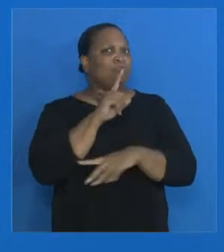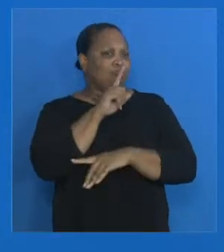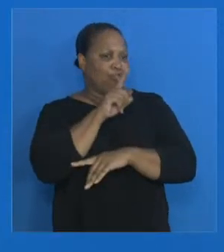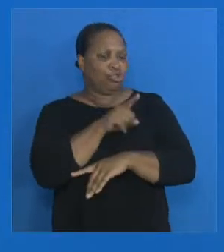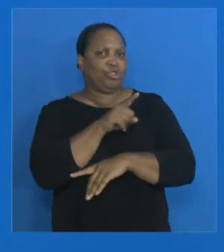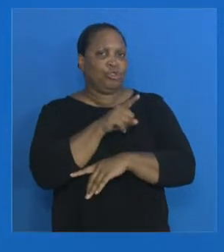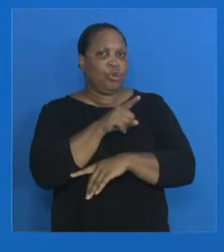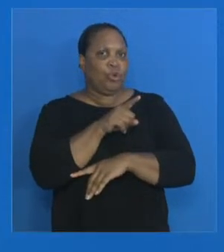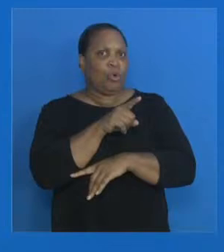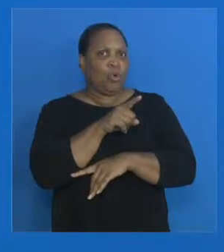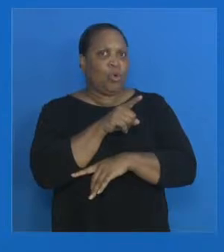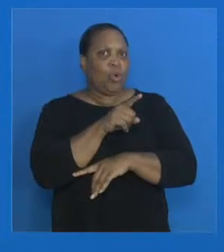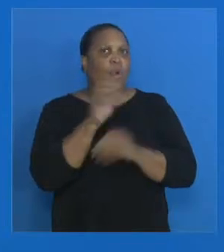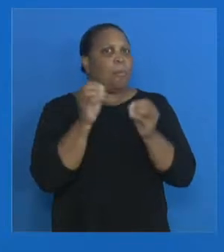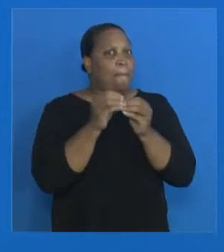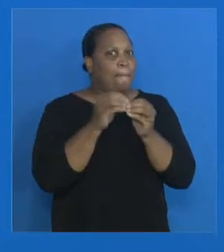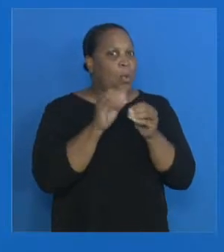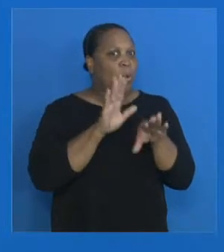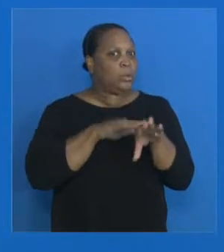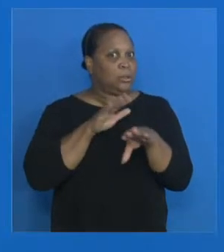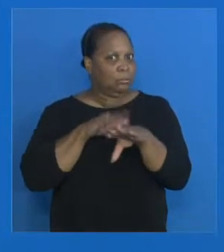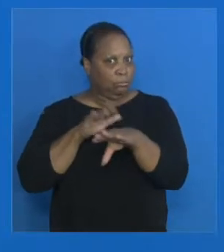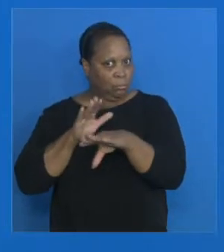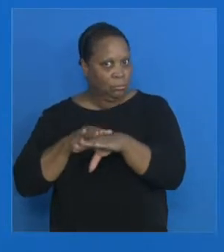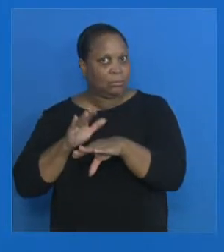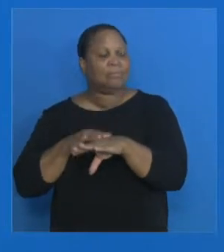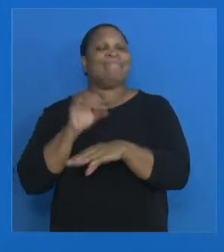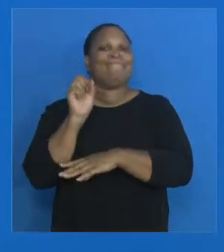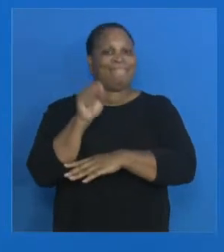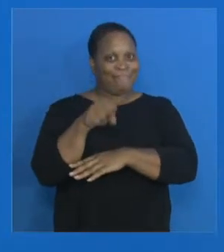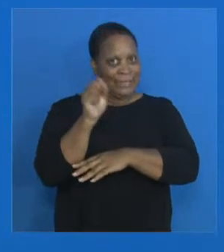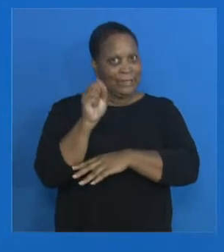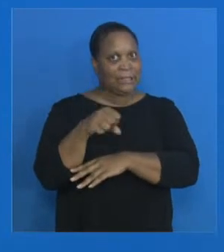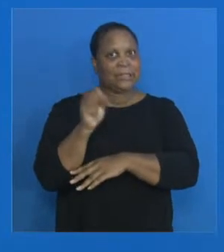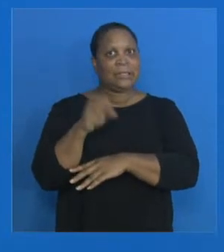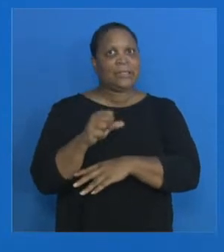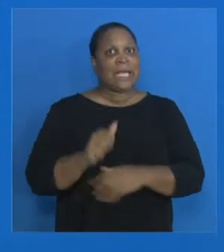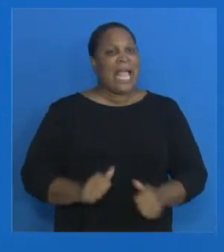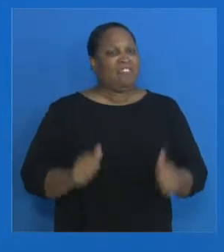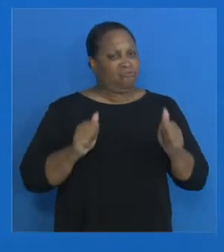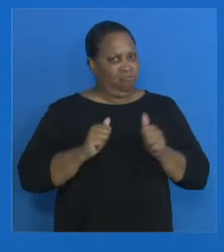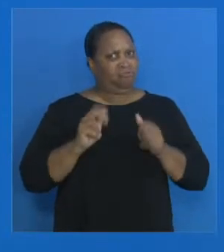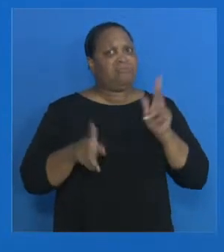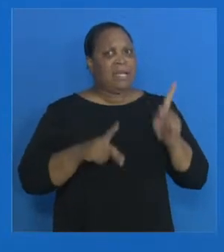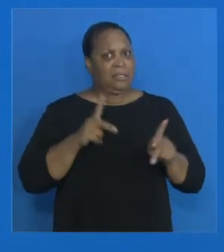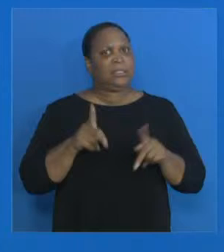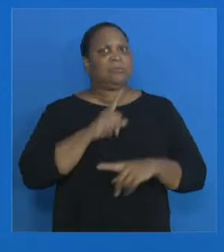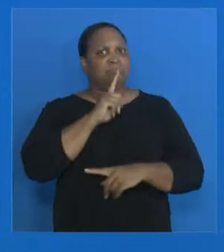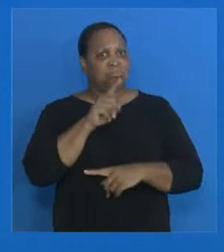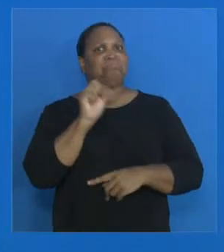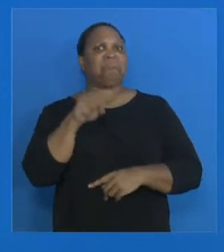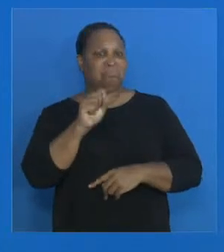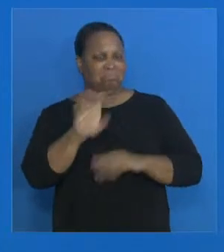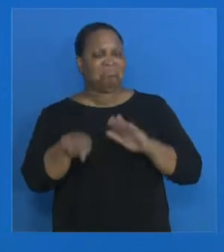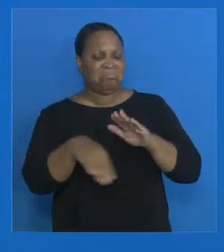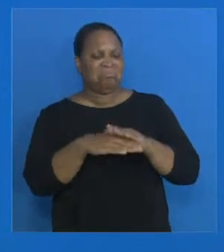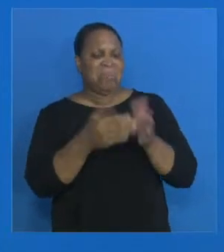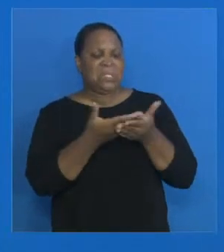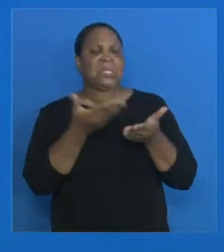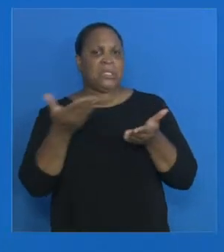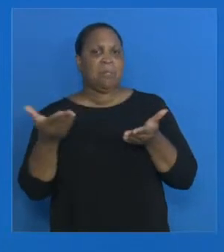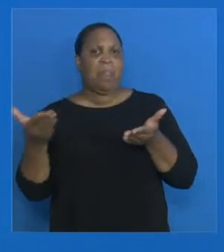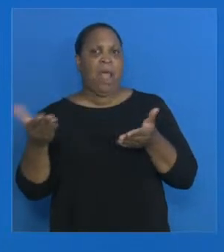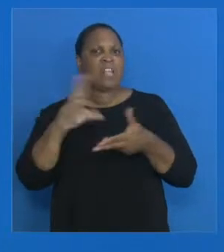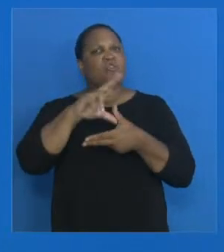that we take extra precautions. Yes, residents should make sure they have the basic supplies in their